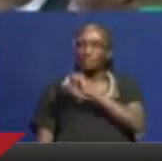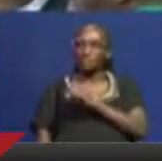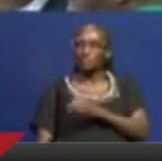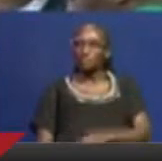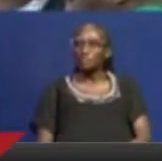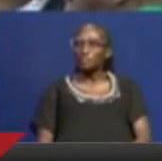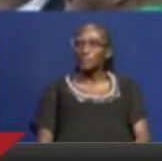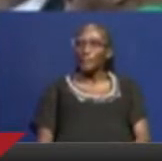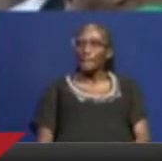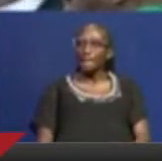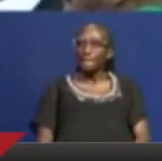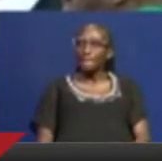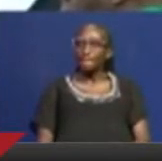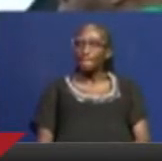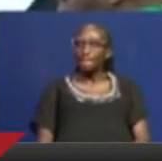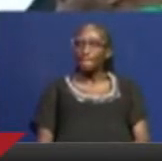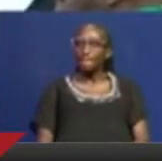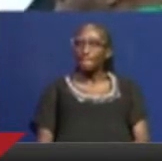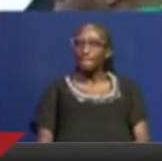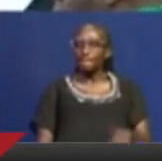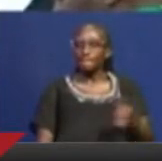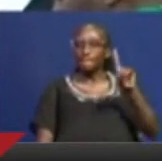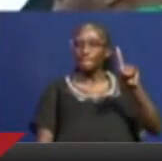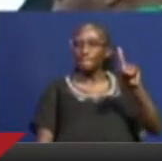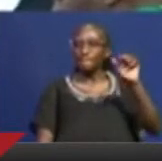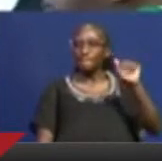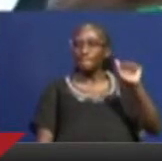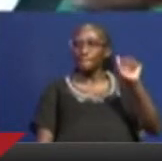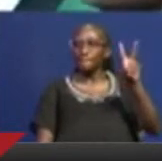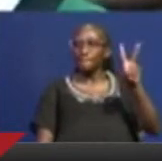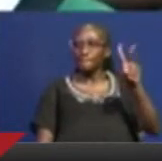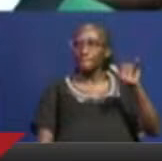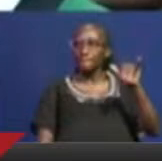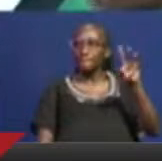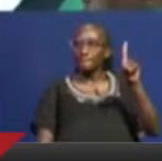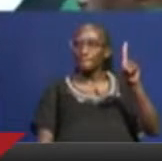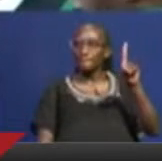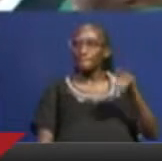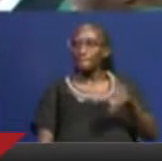Okay. Marakwet East David Kangogo Bowen.